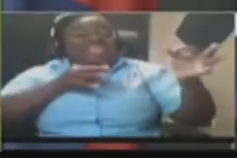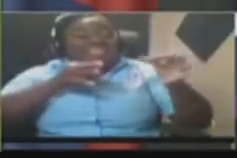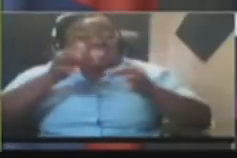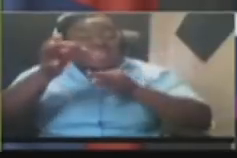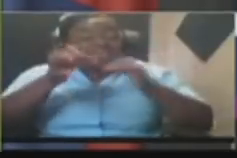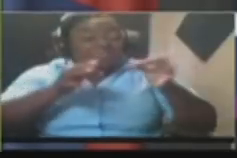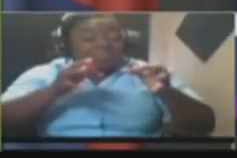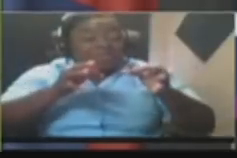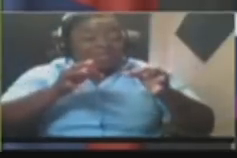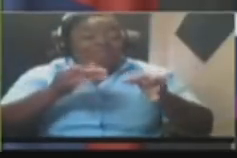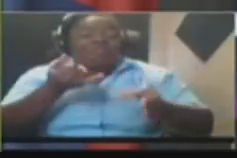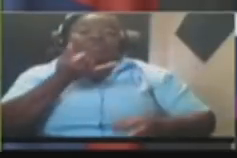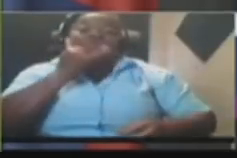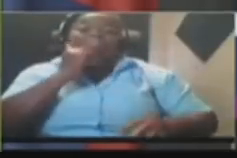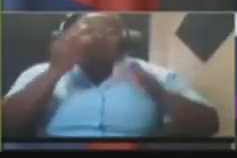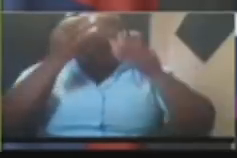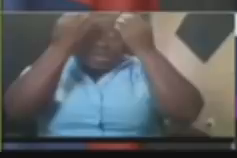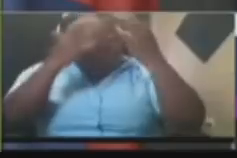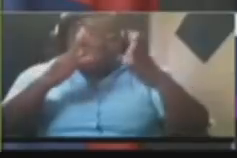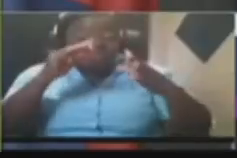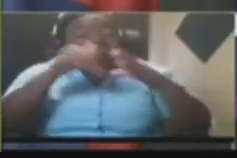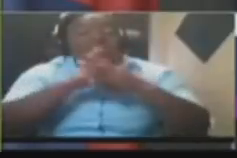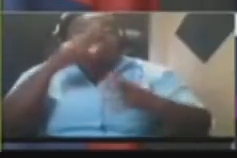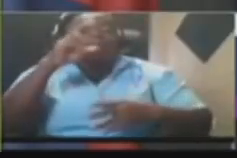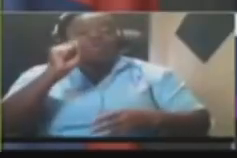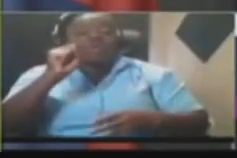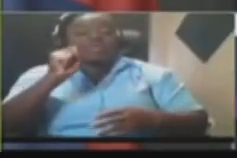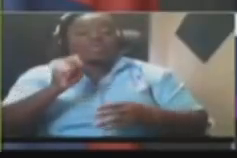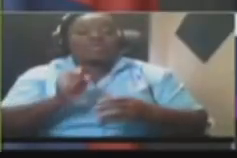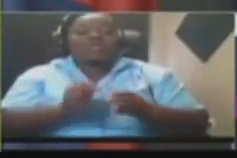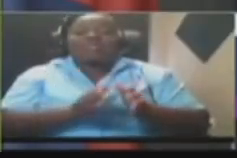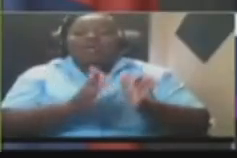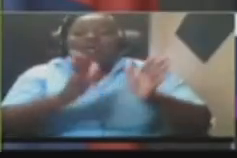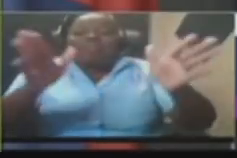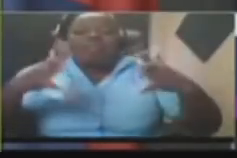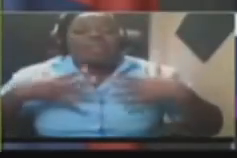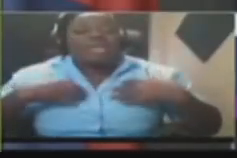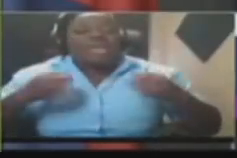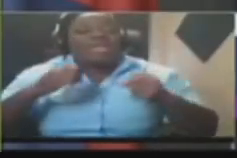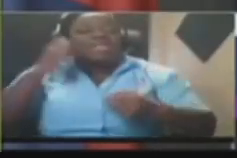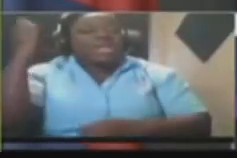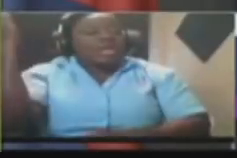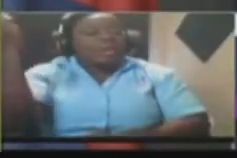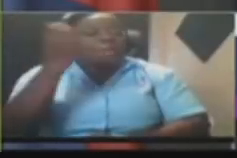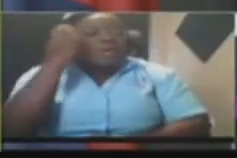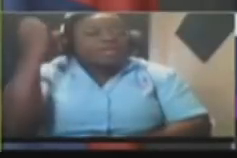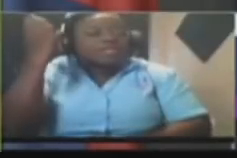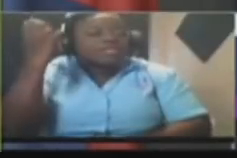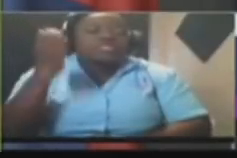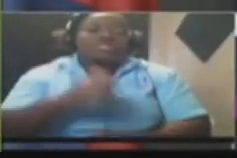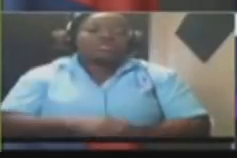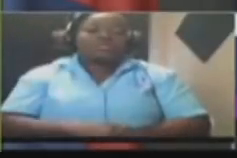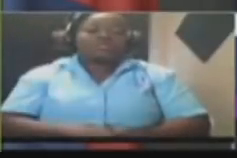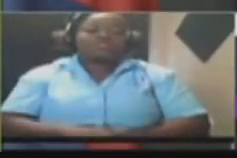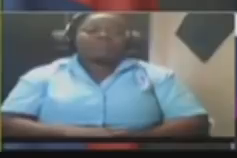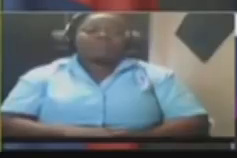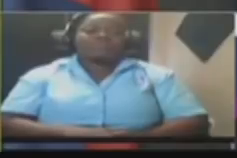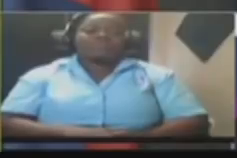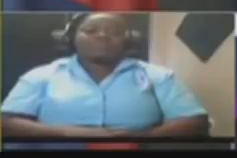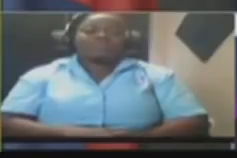in the United States as a public health emergency. Let me repeat